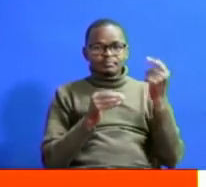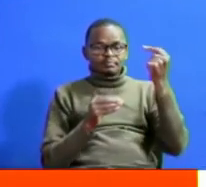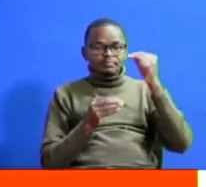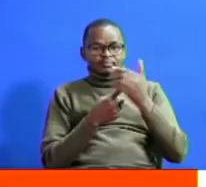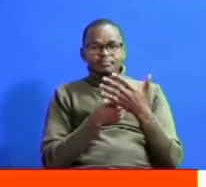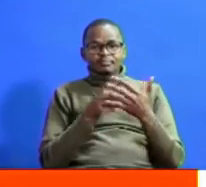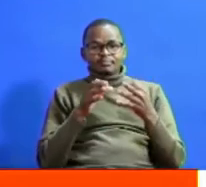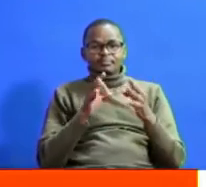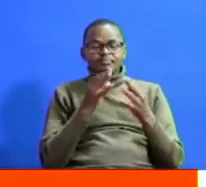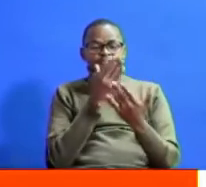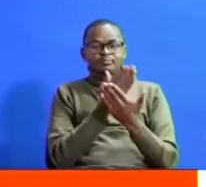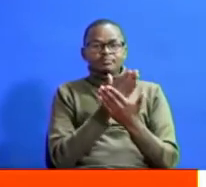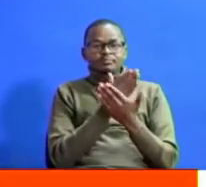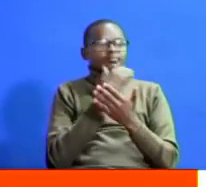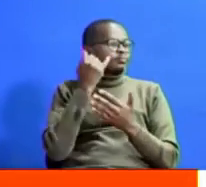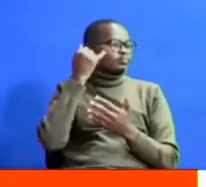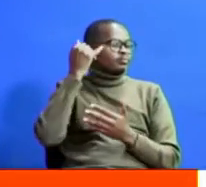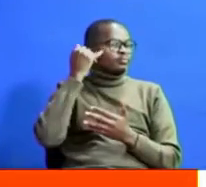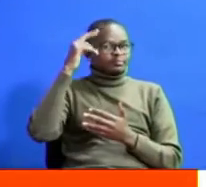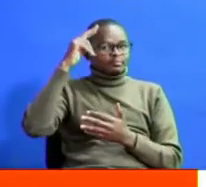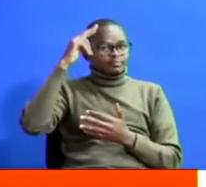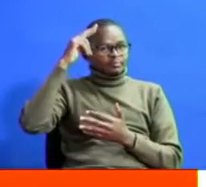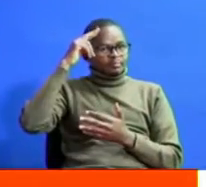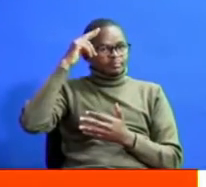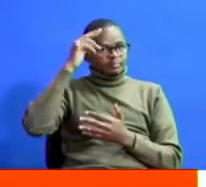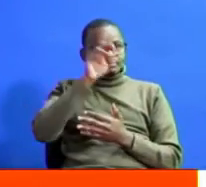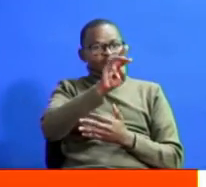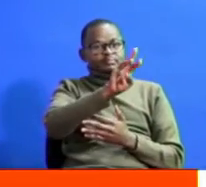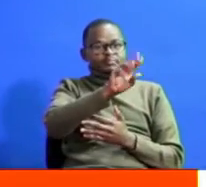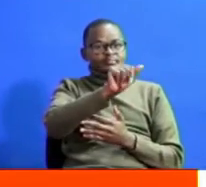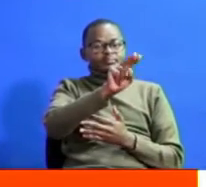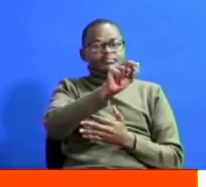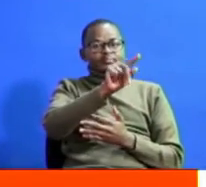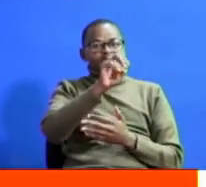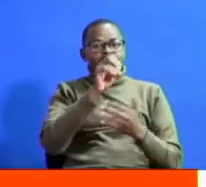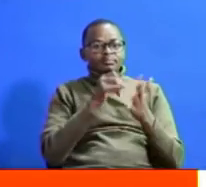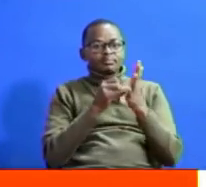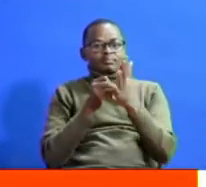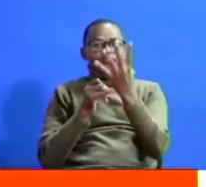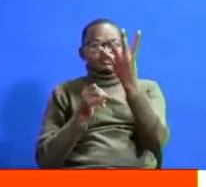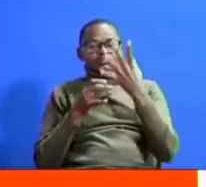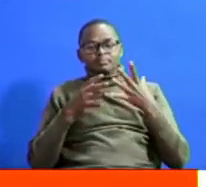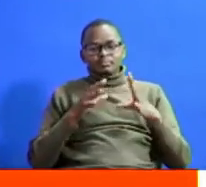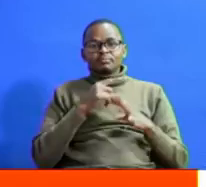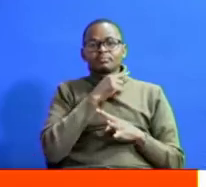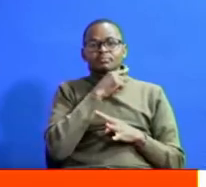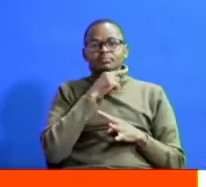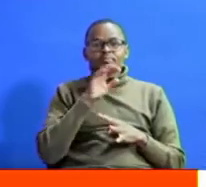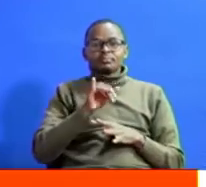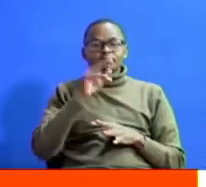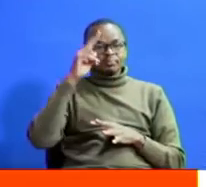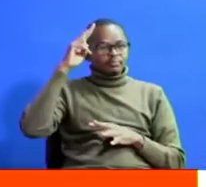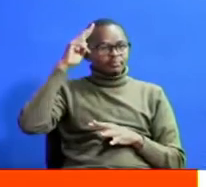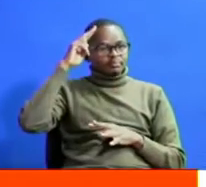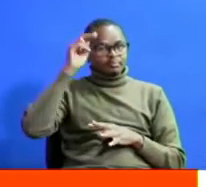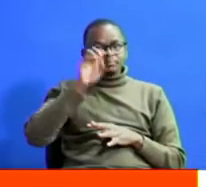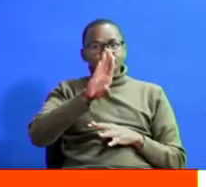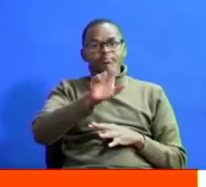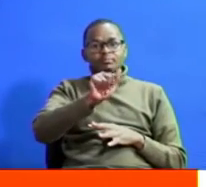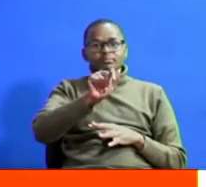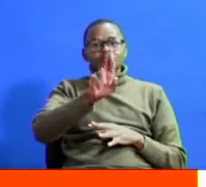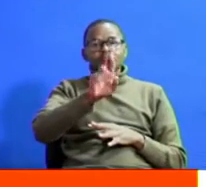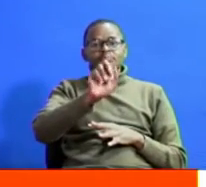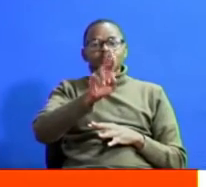wake of a confirmation by Nakuru Police Commander Peter Mwanzo on the identification of four people killed by police in Barut, Nakuru